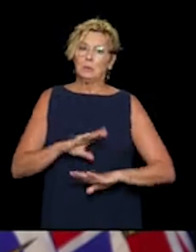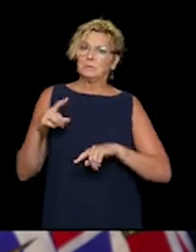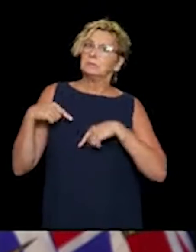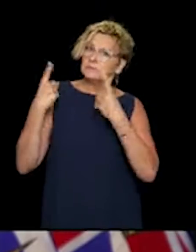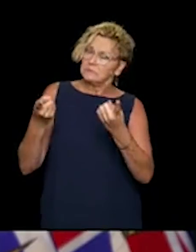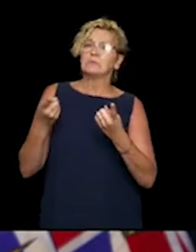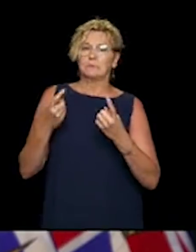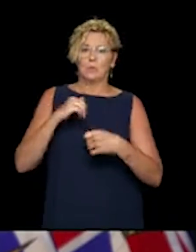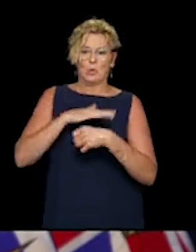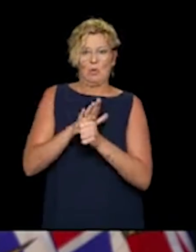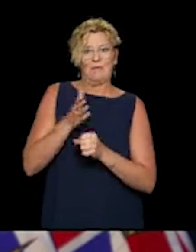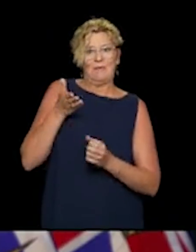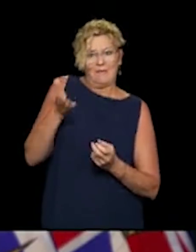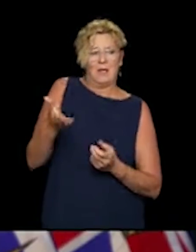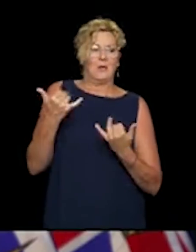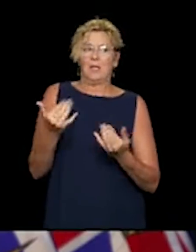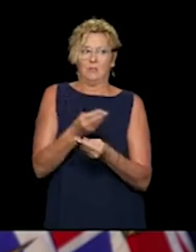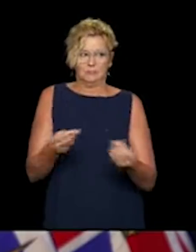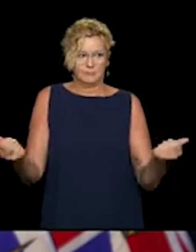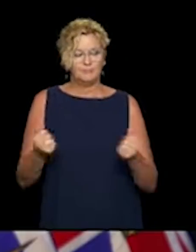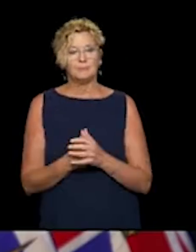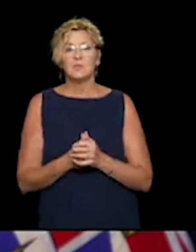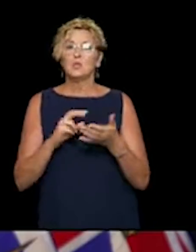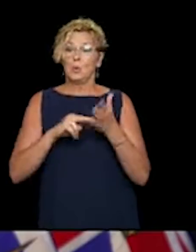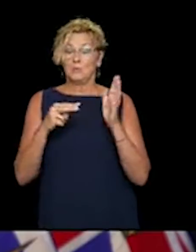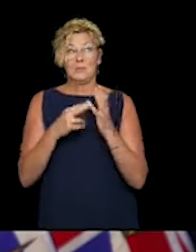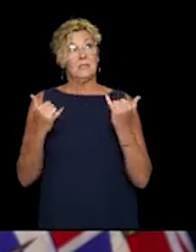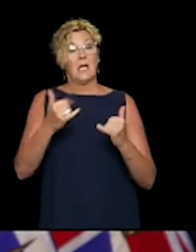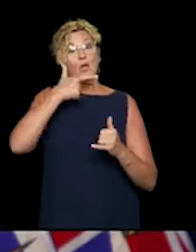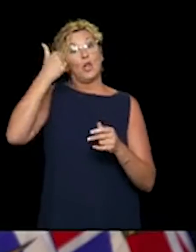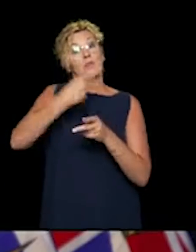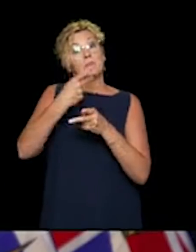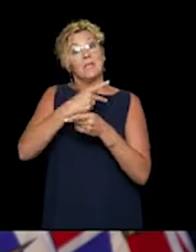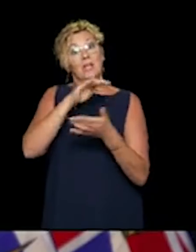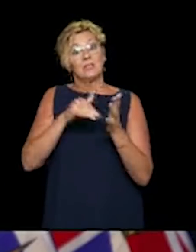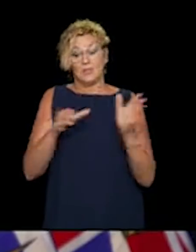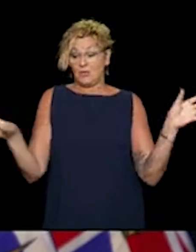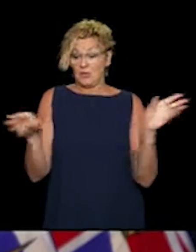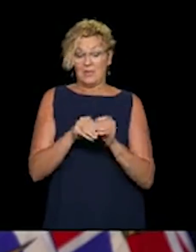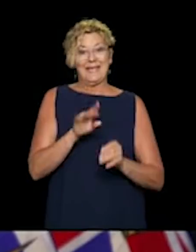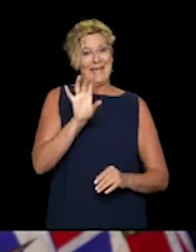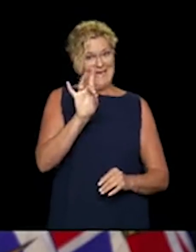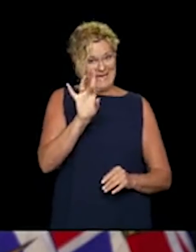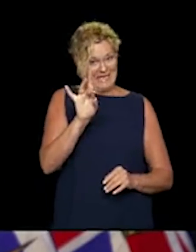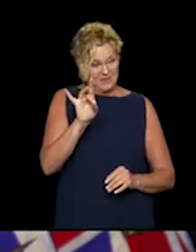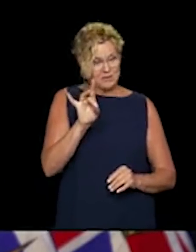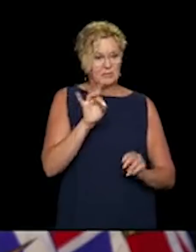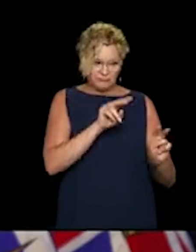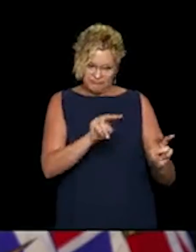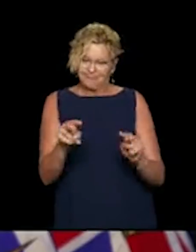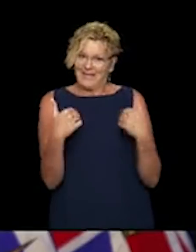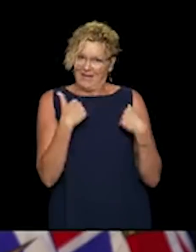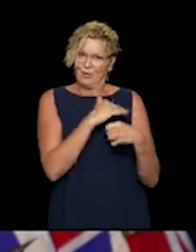control. There are 10 active outbreaks in our health system, 8 in long-term care and assisted living, and 2 in acute care. And we're now